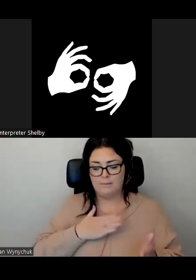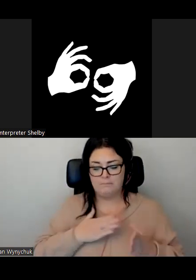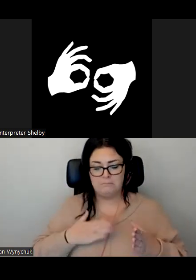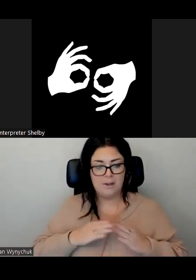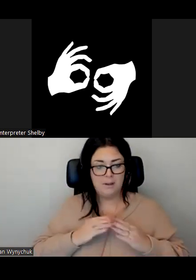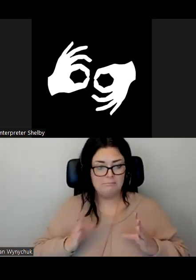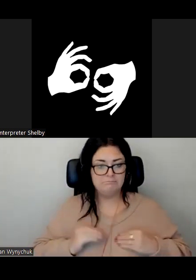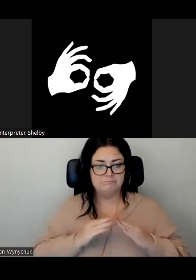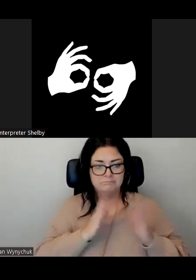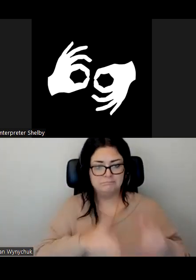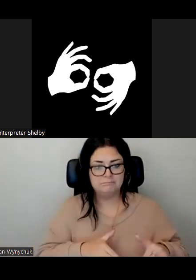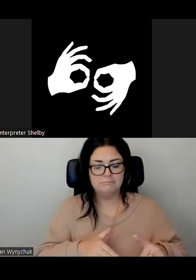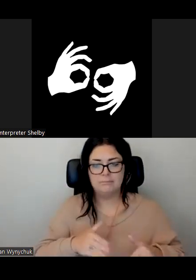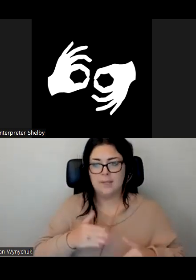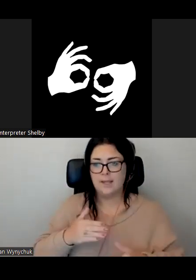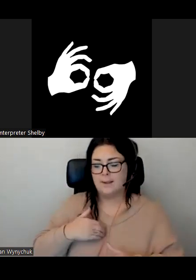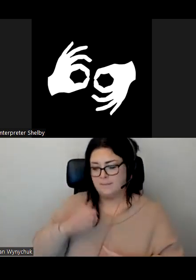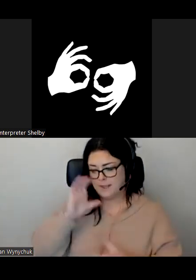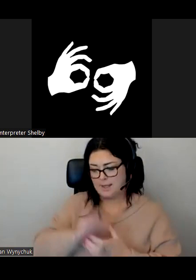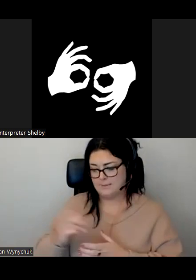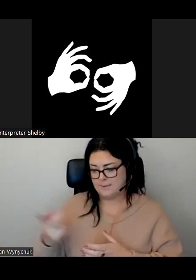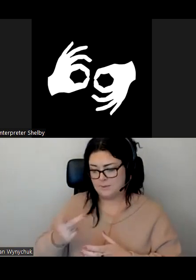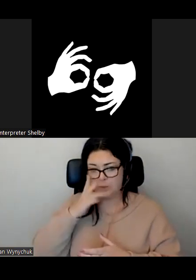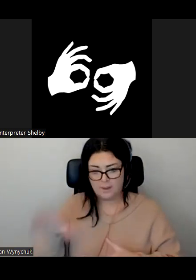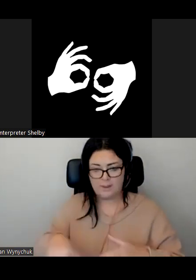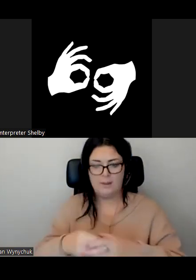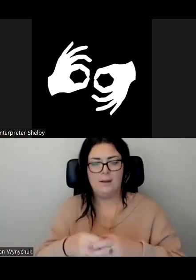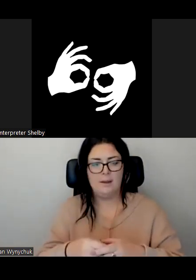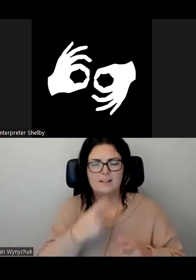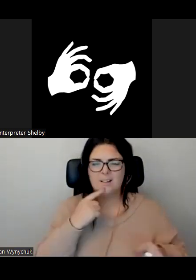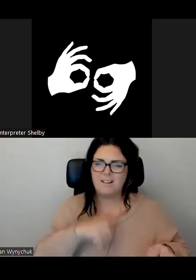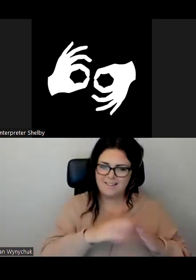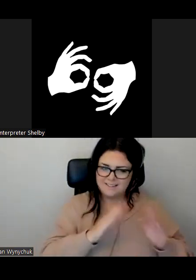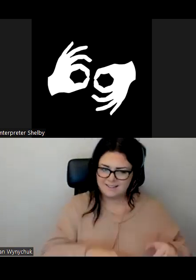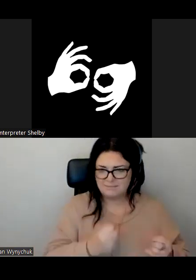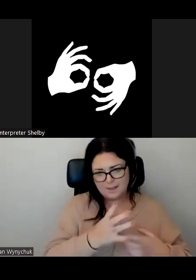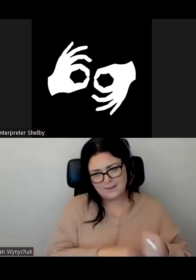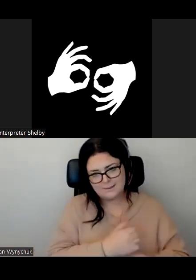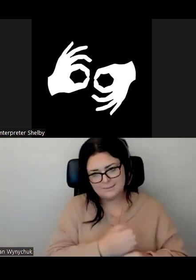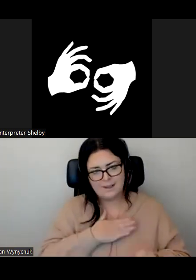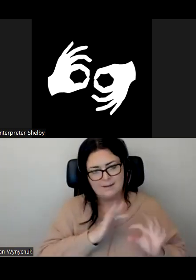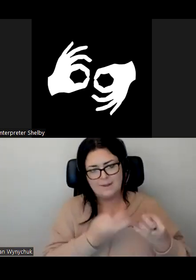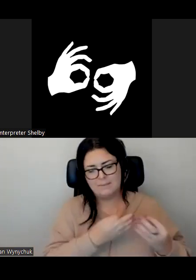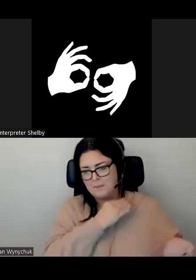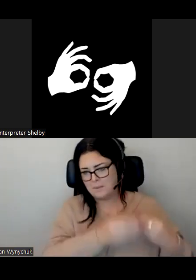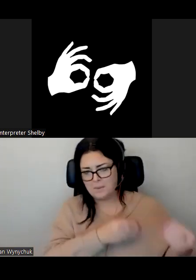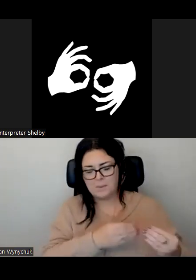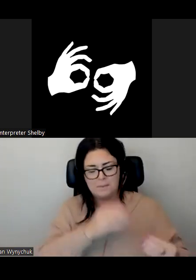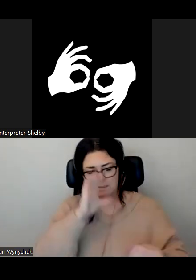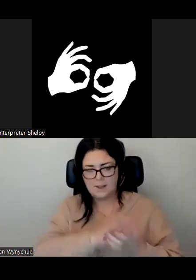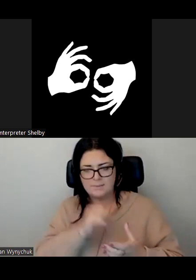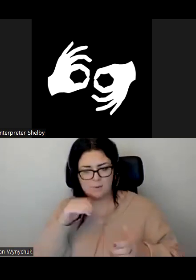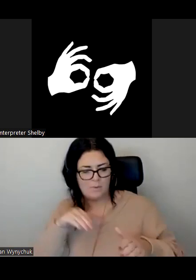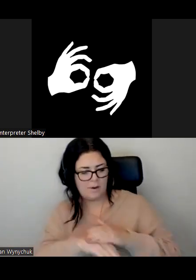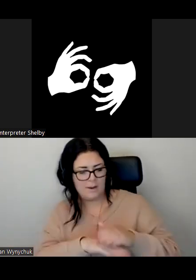and I'm getting married to my husband, and I'm like, you know what, this house has been in my family for years. I don't want you to have access to it. I can